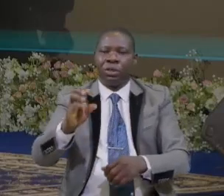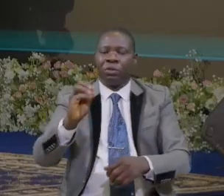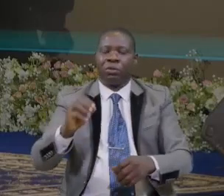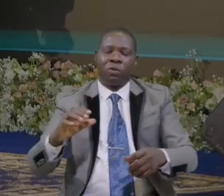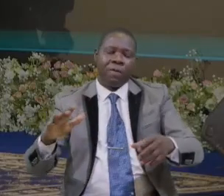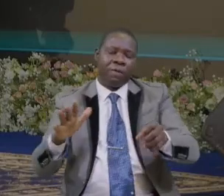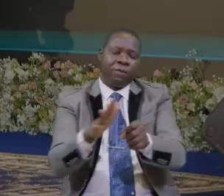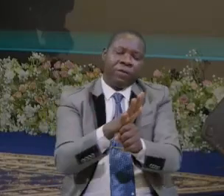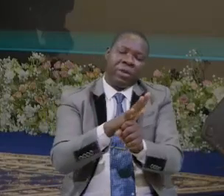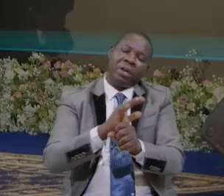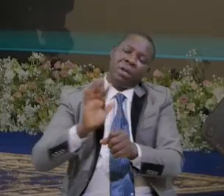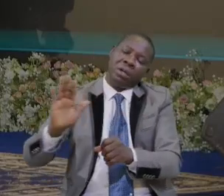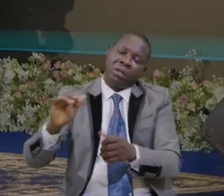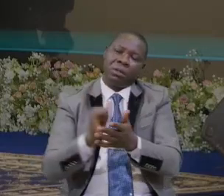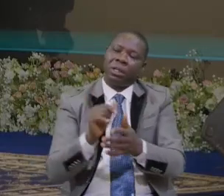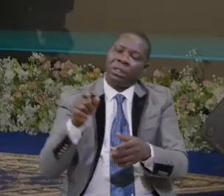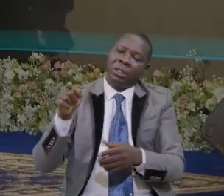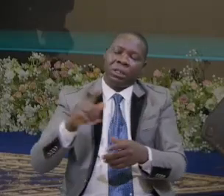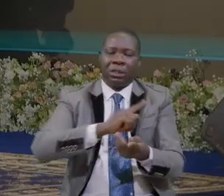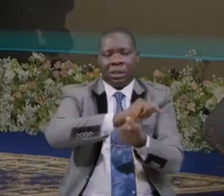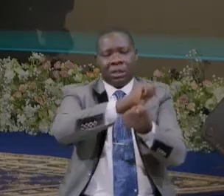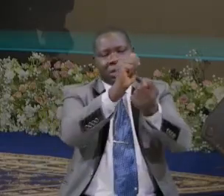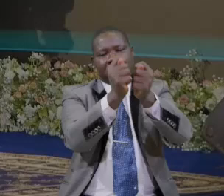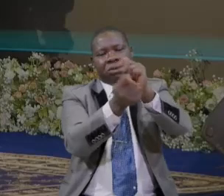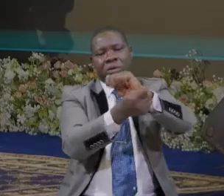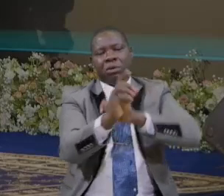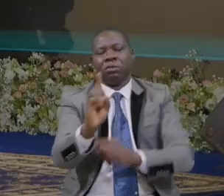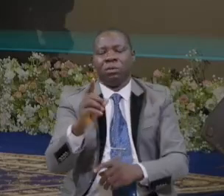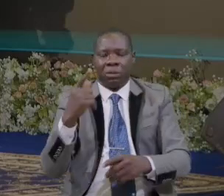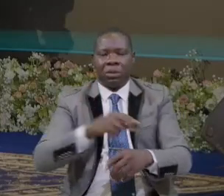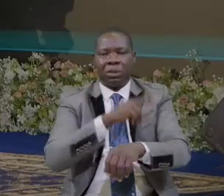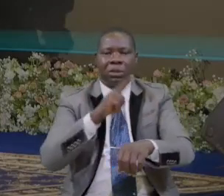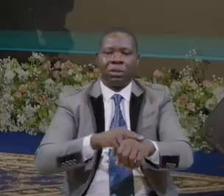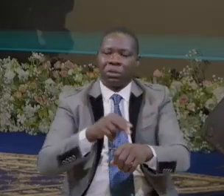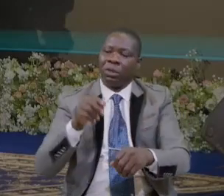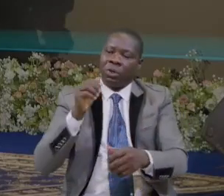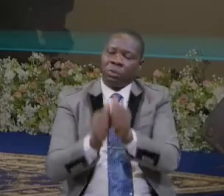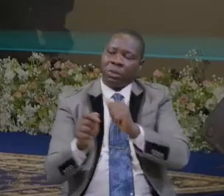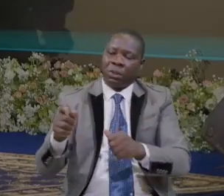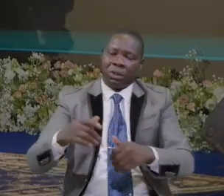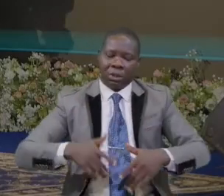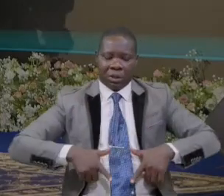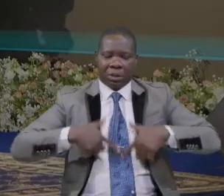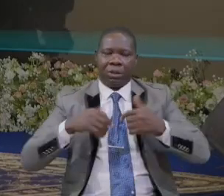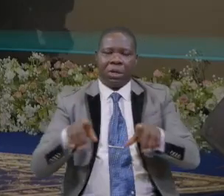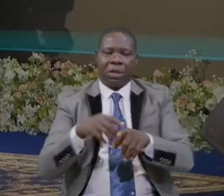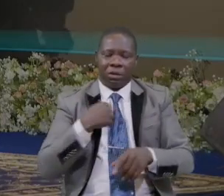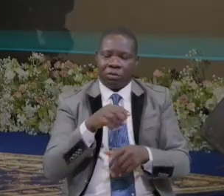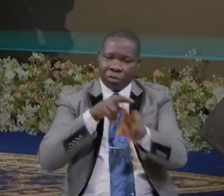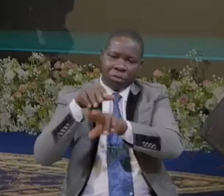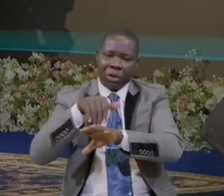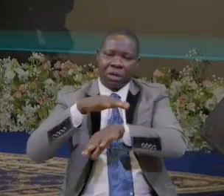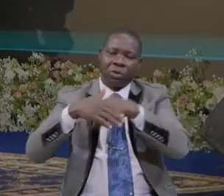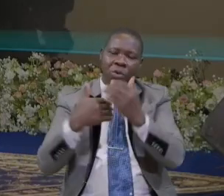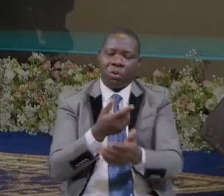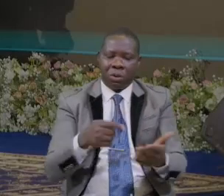that he transformed the nation in which he lived. And as you look at all this, you want to